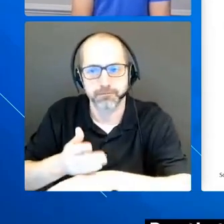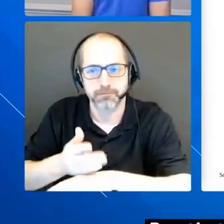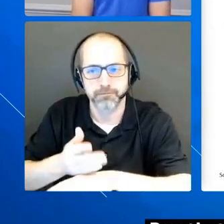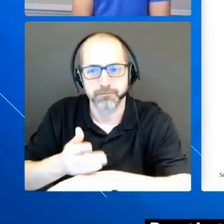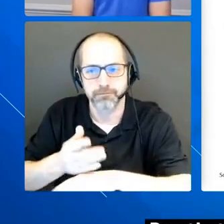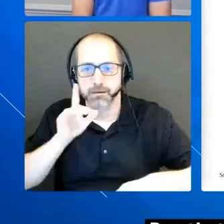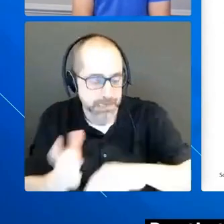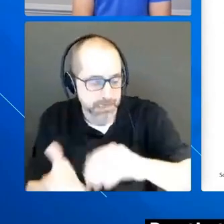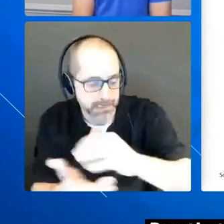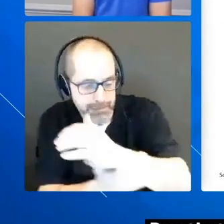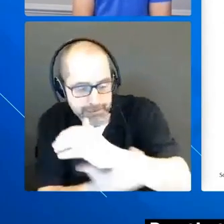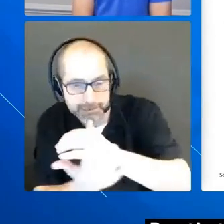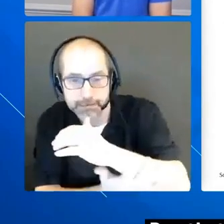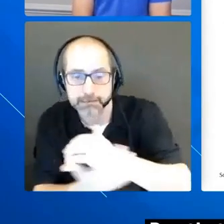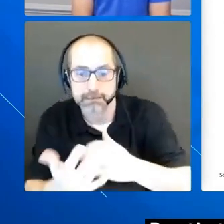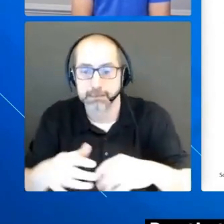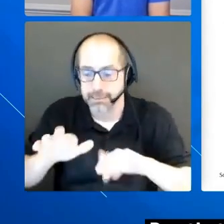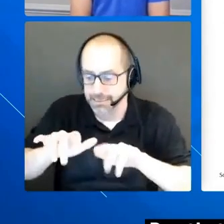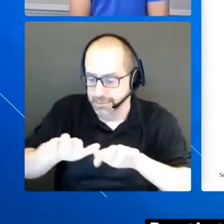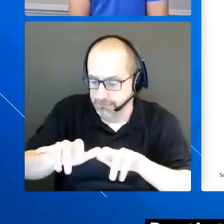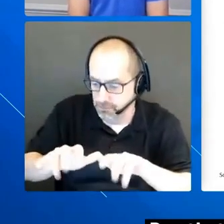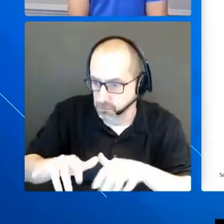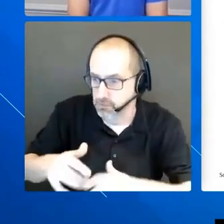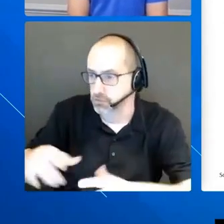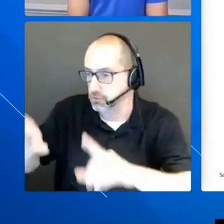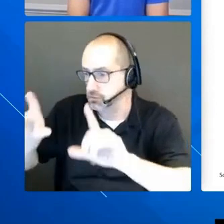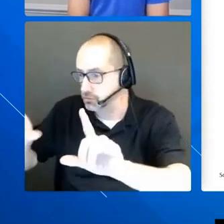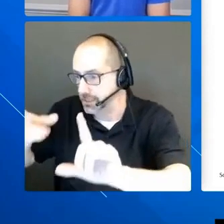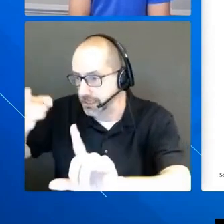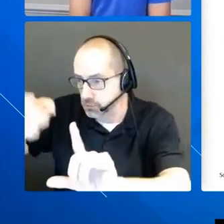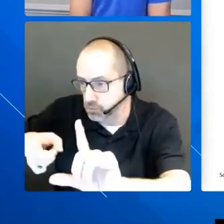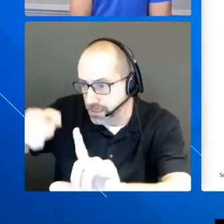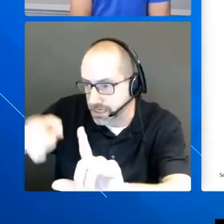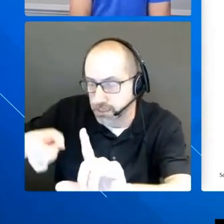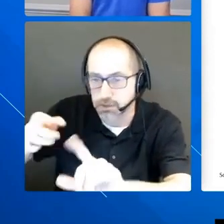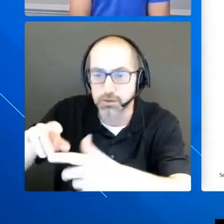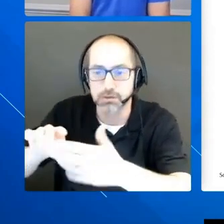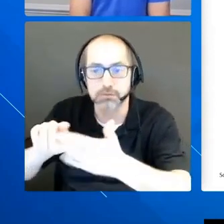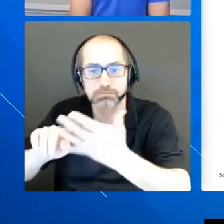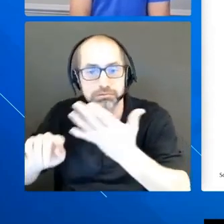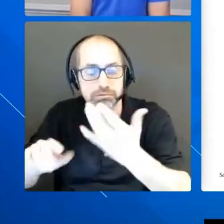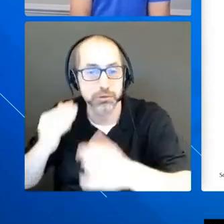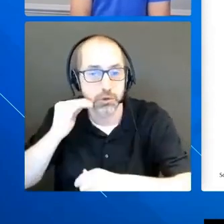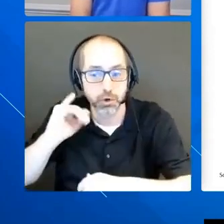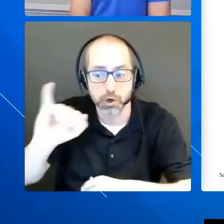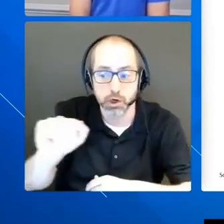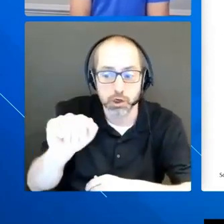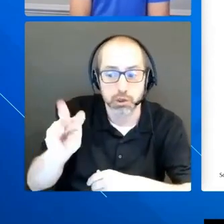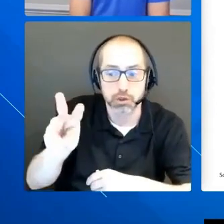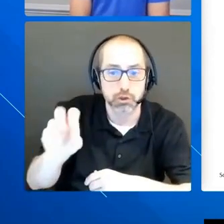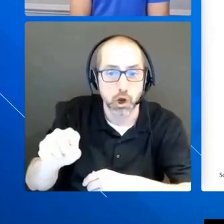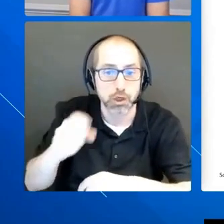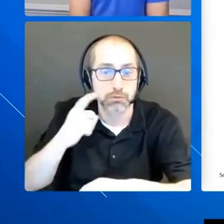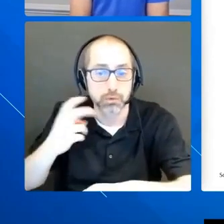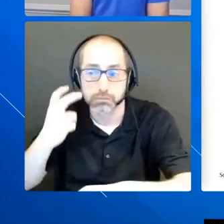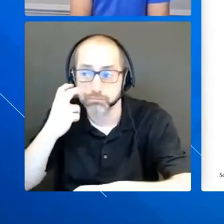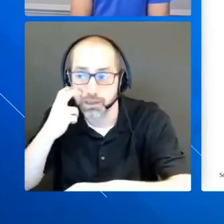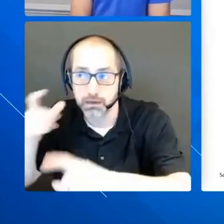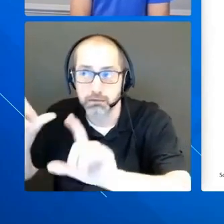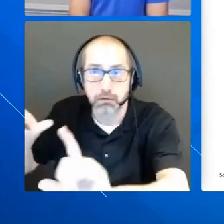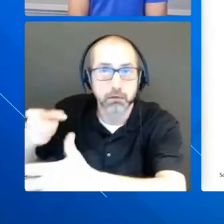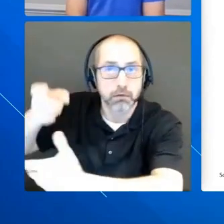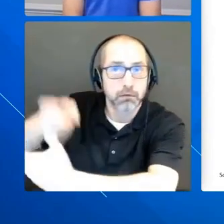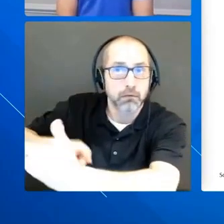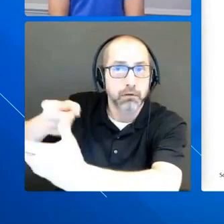switches, keyboards, pointing devices, screen readers. A lot of you may have heard of the JAWS screen reader, that kind of robotic voice output program. That's a